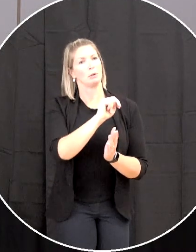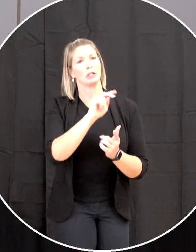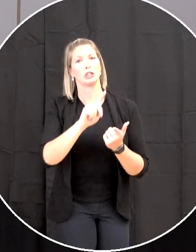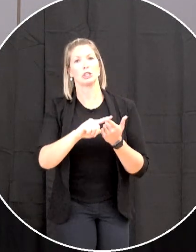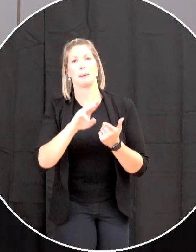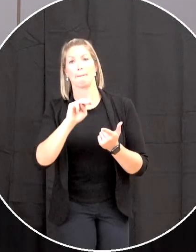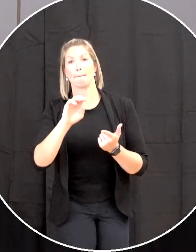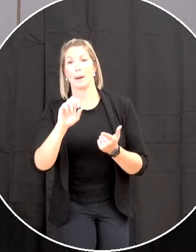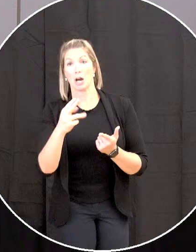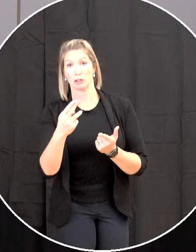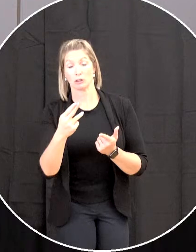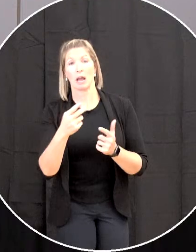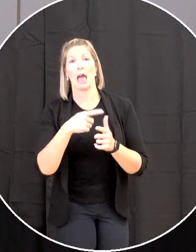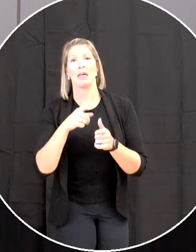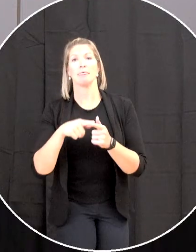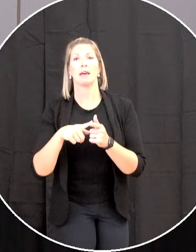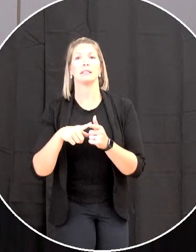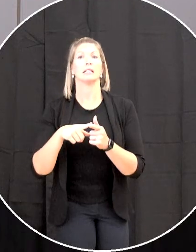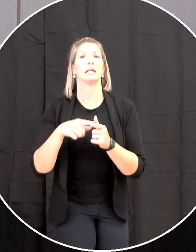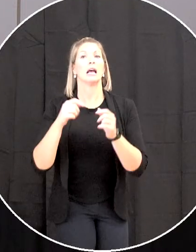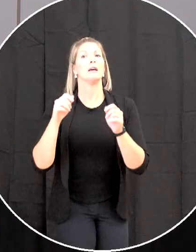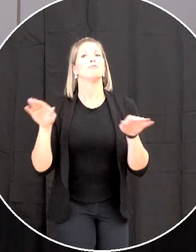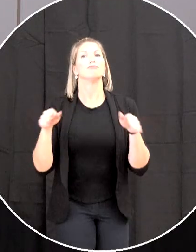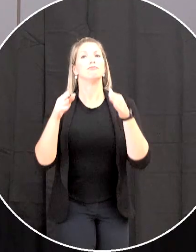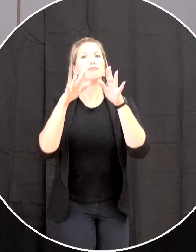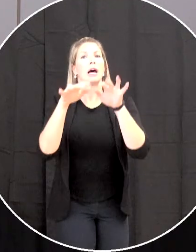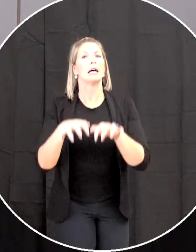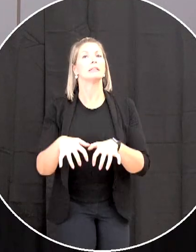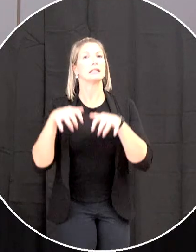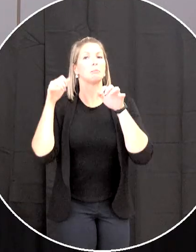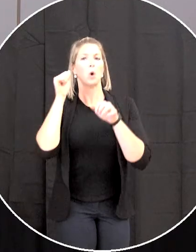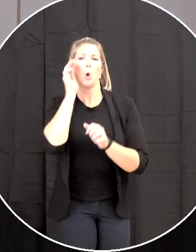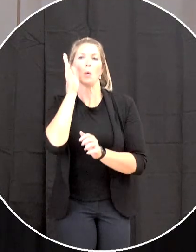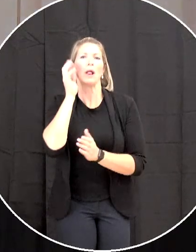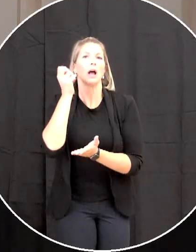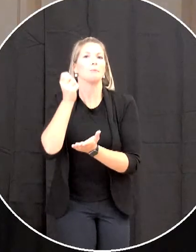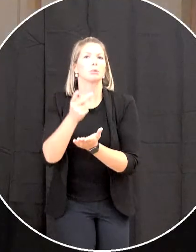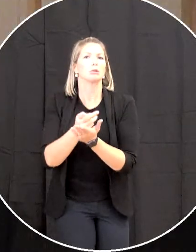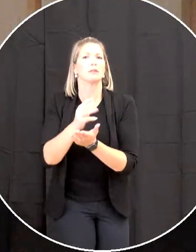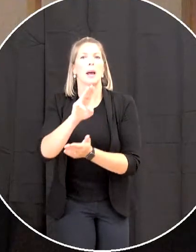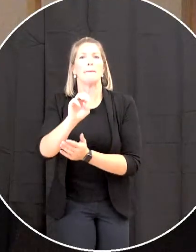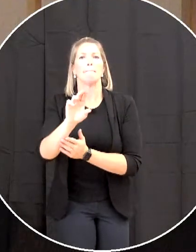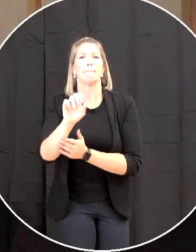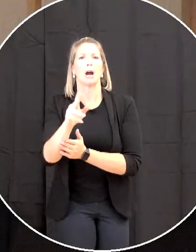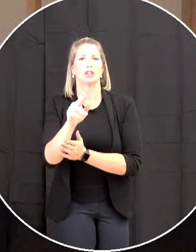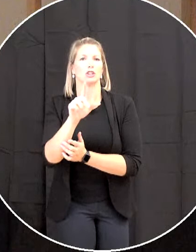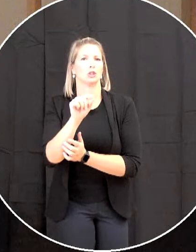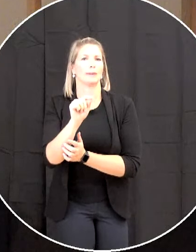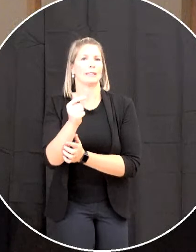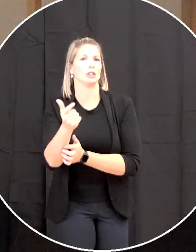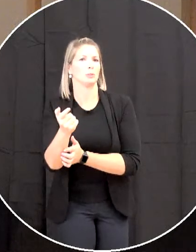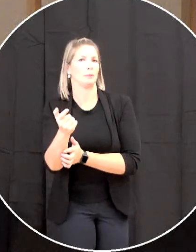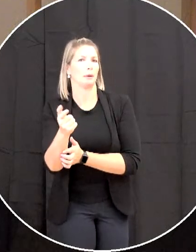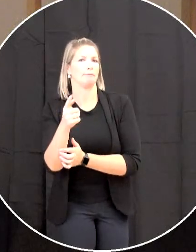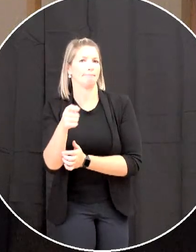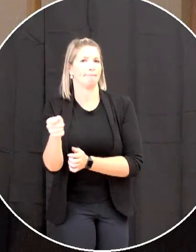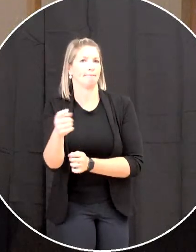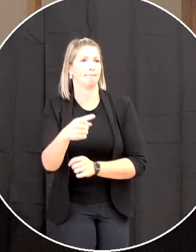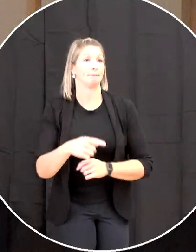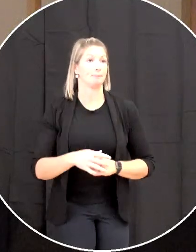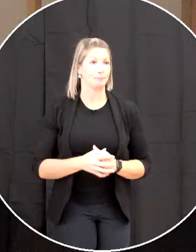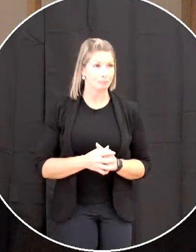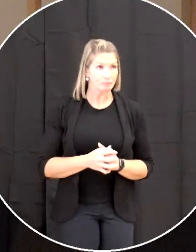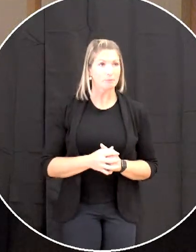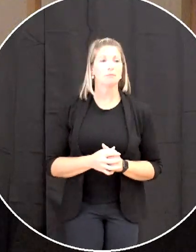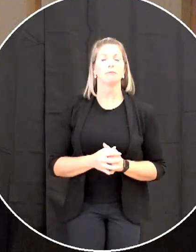of 2021. So in terms of formal timelines, we were without a strategic plan because the last one ended,